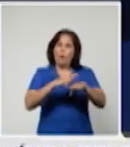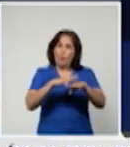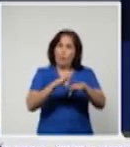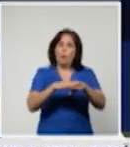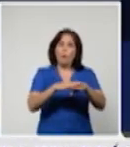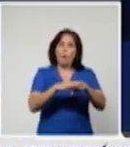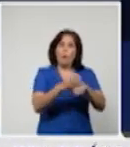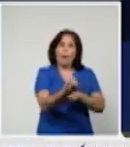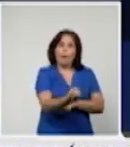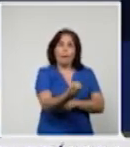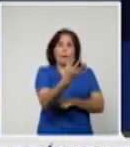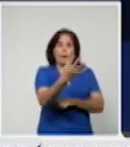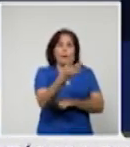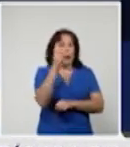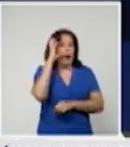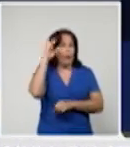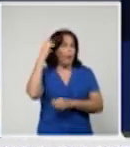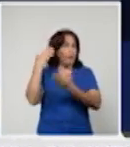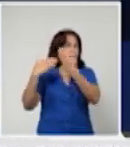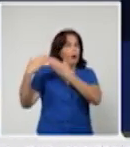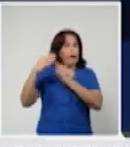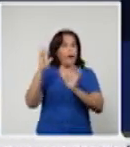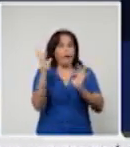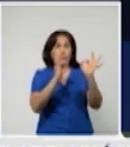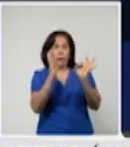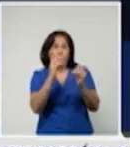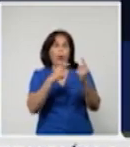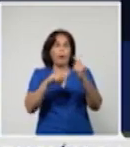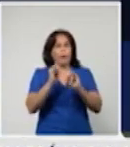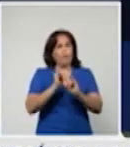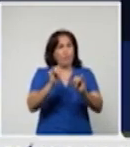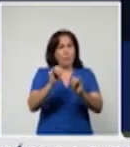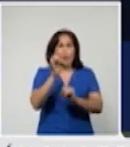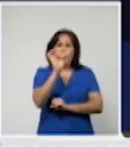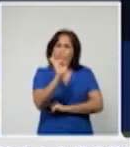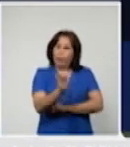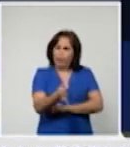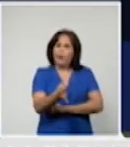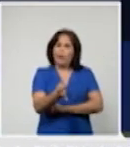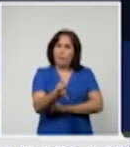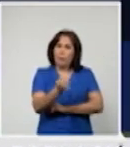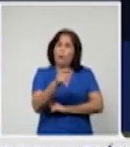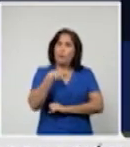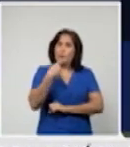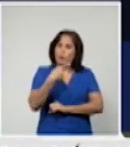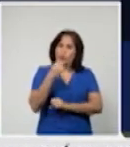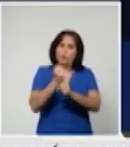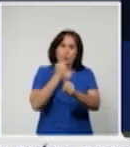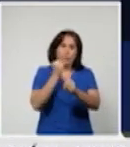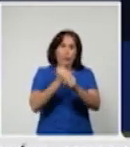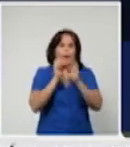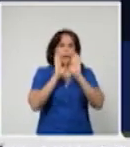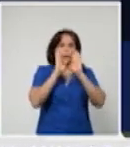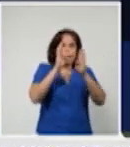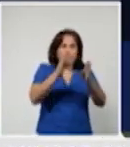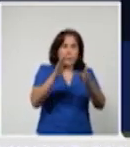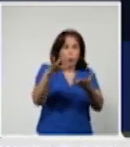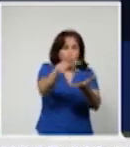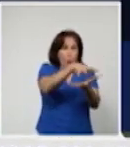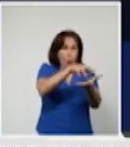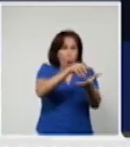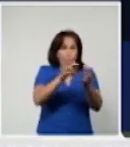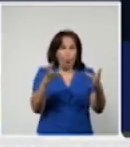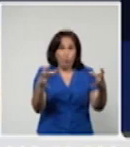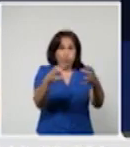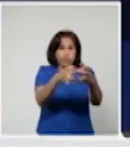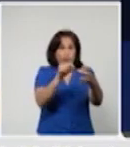have previously reported on in these briefings, and that are being managed with restrictions being